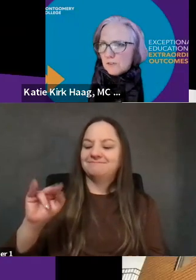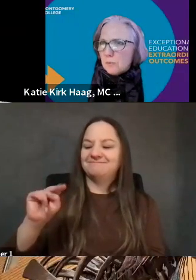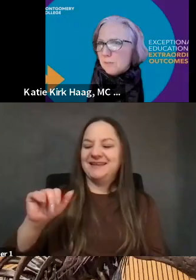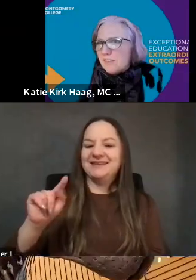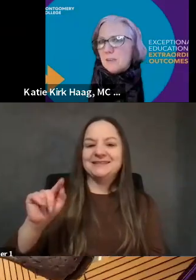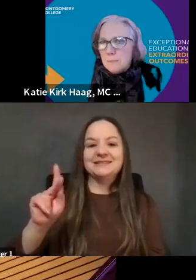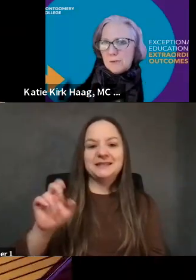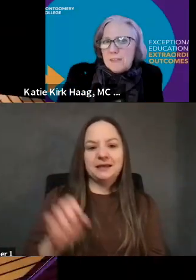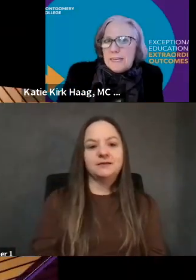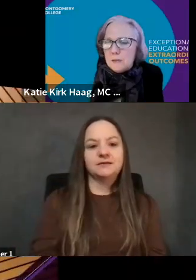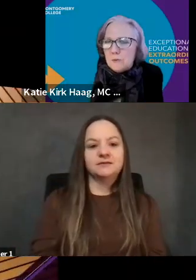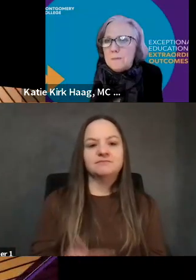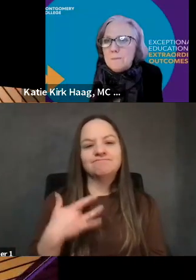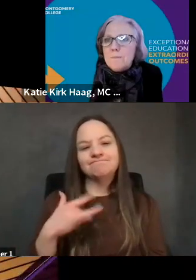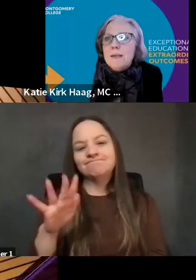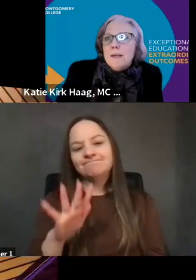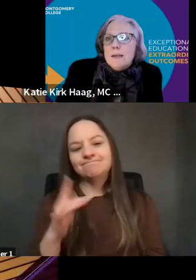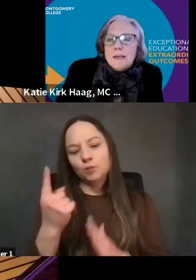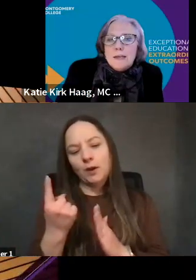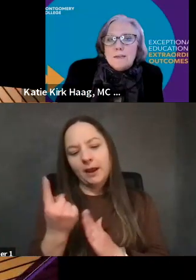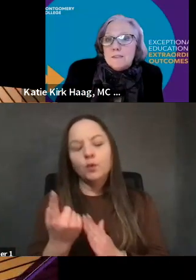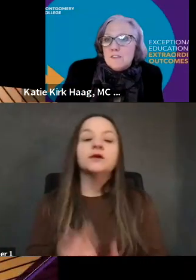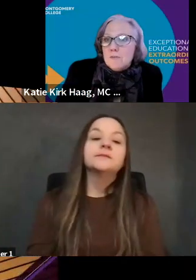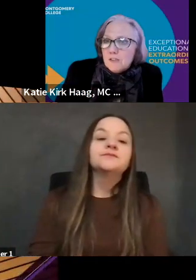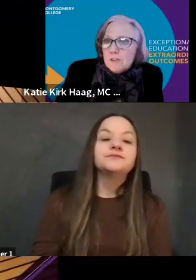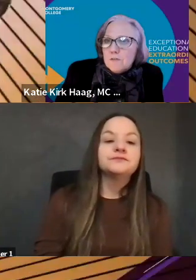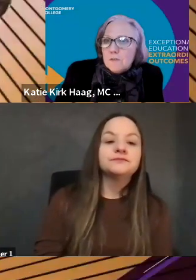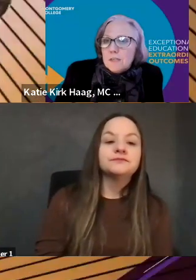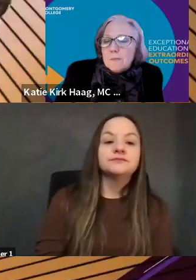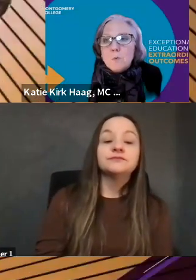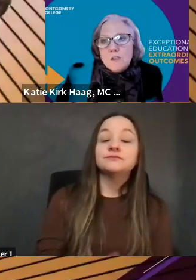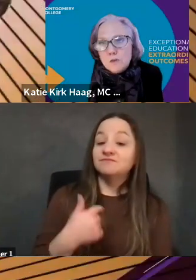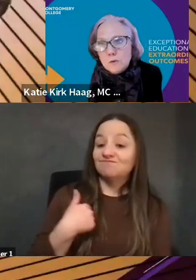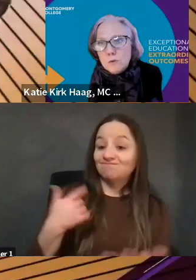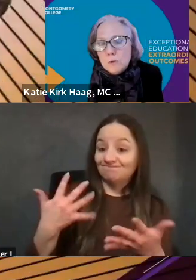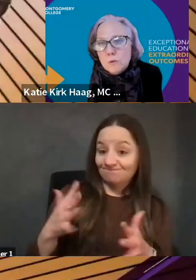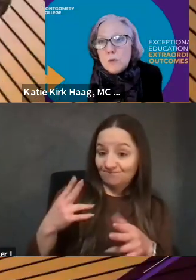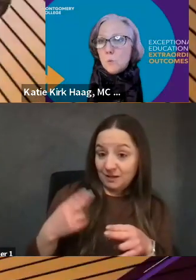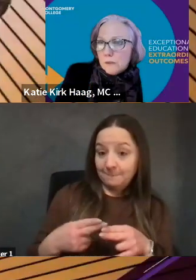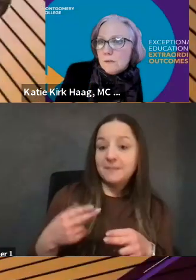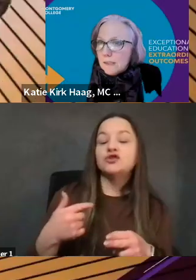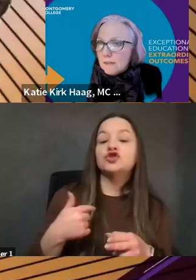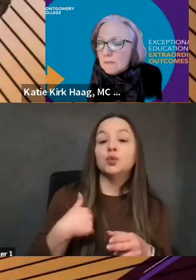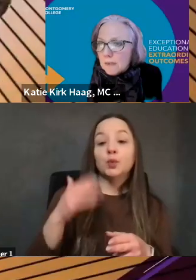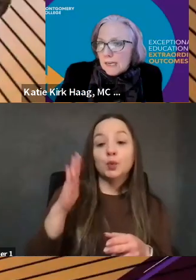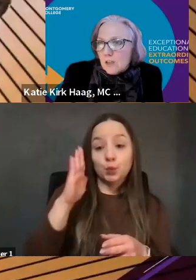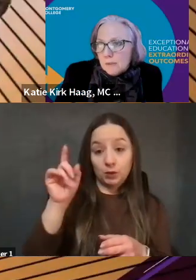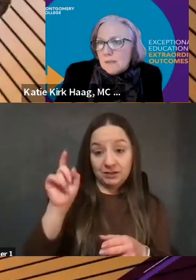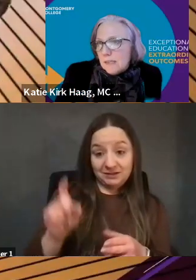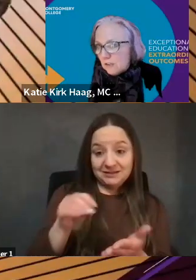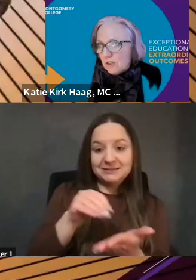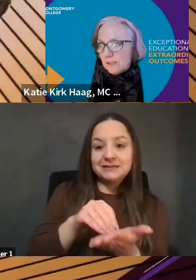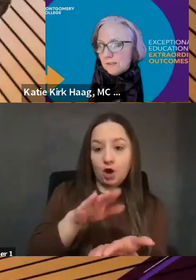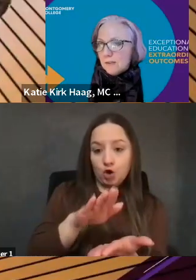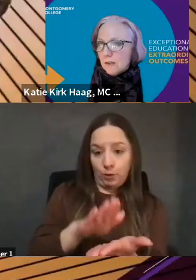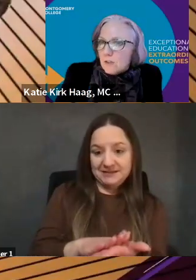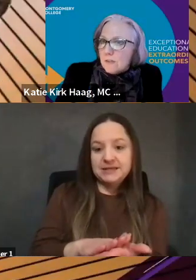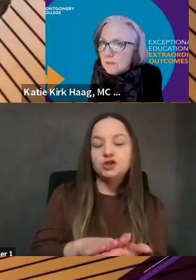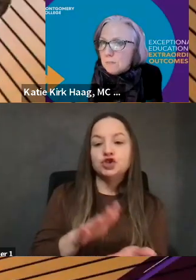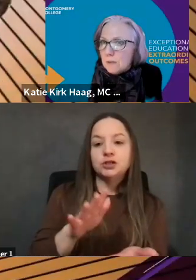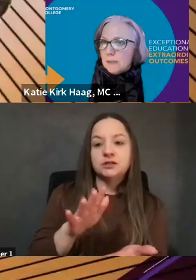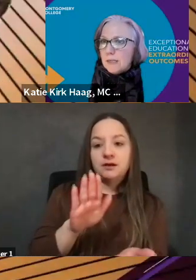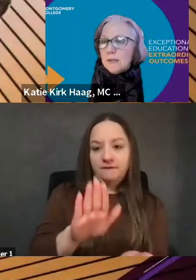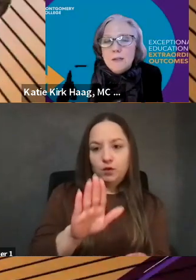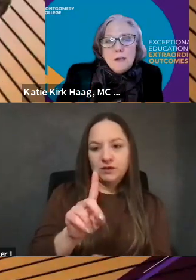those first appointments are about an hour. And as I've mentioned a few times, we will need some documentation of